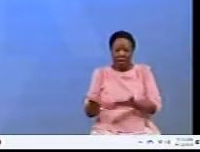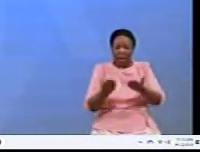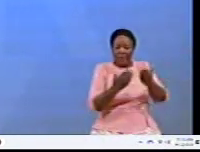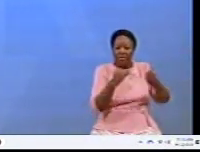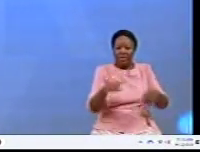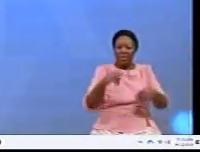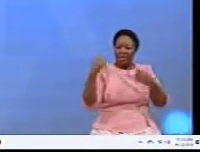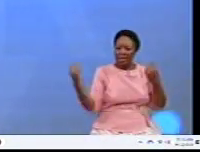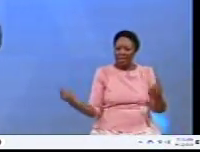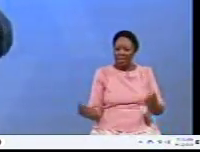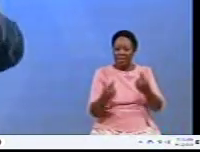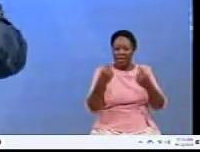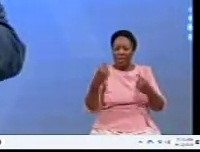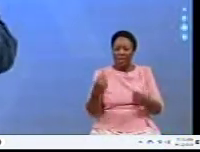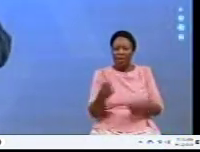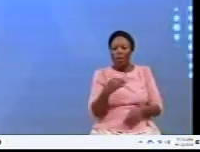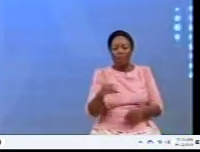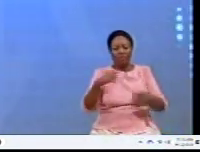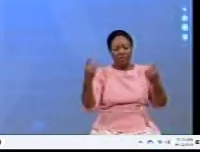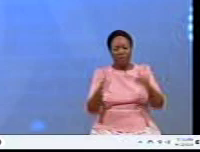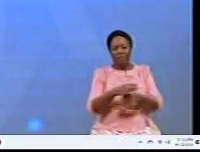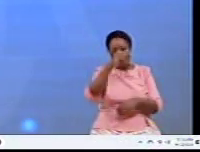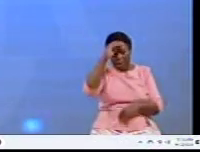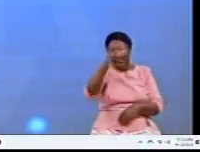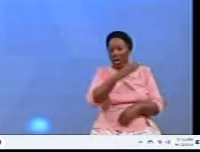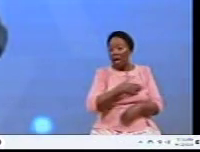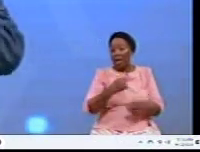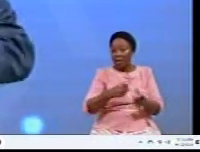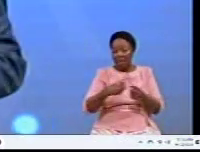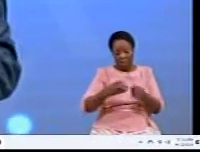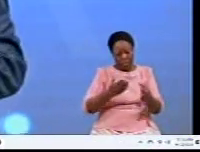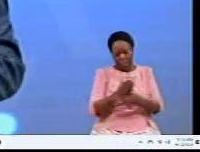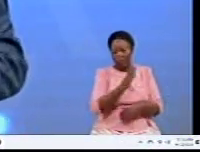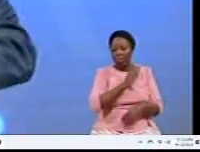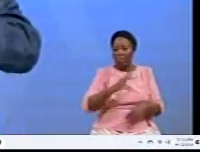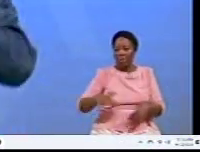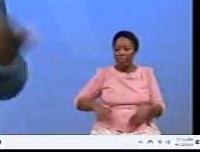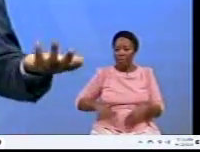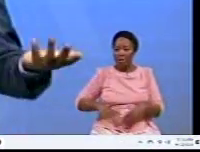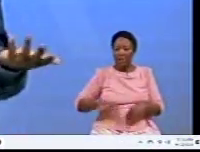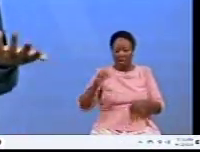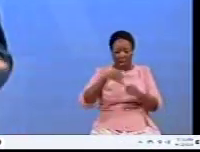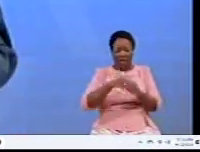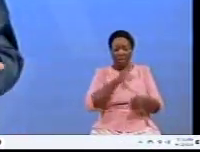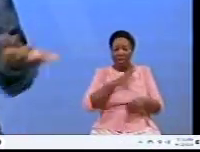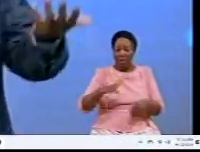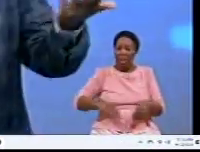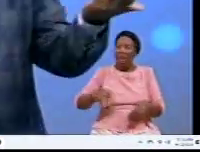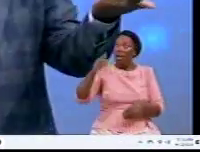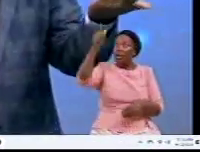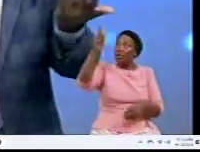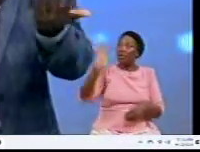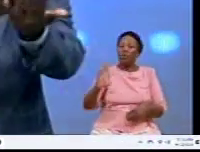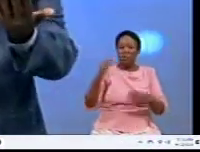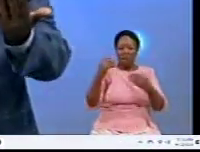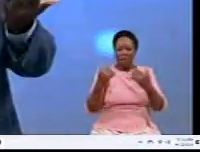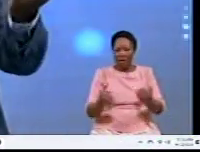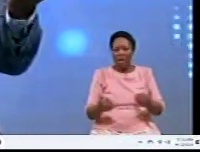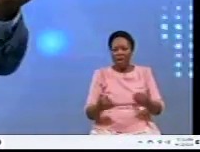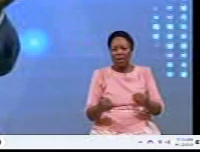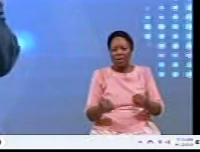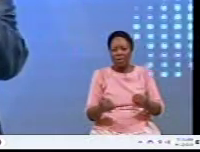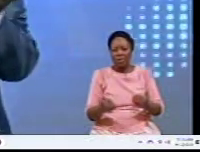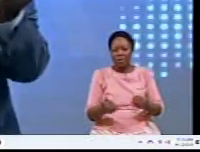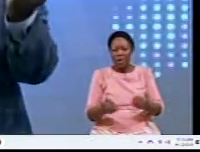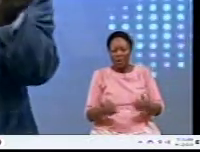sin of sinful man. And then through Christ in Christ, God now